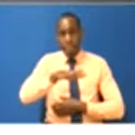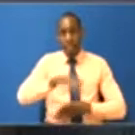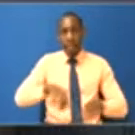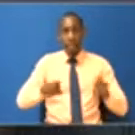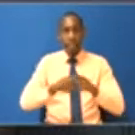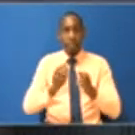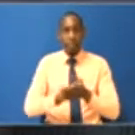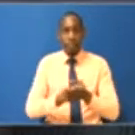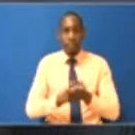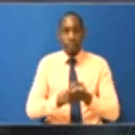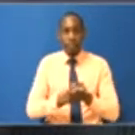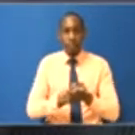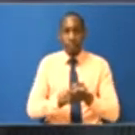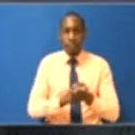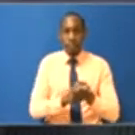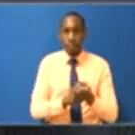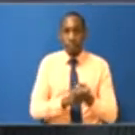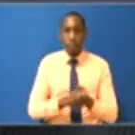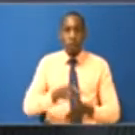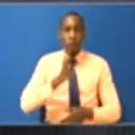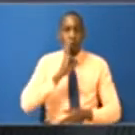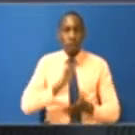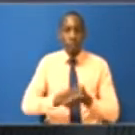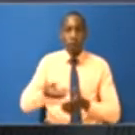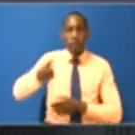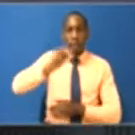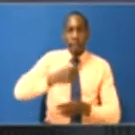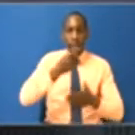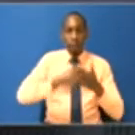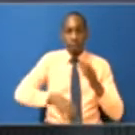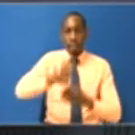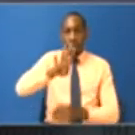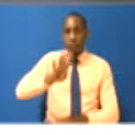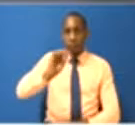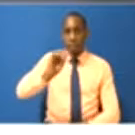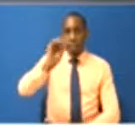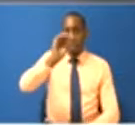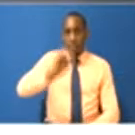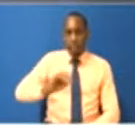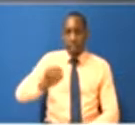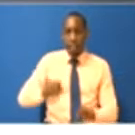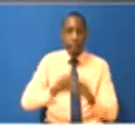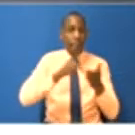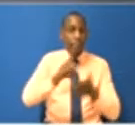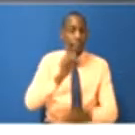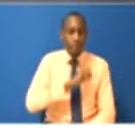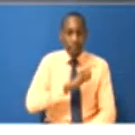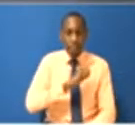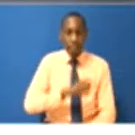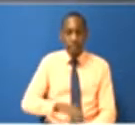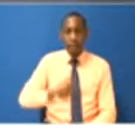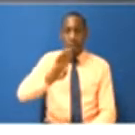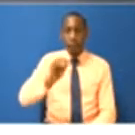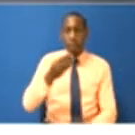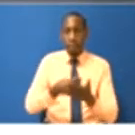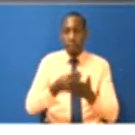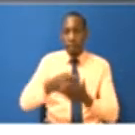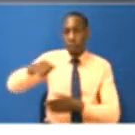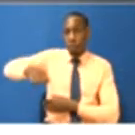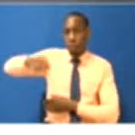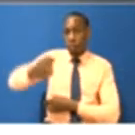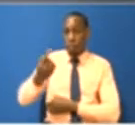whose water has been increased today by 40 percent was already paying you know 40 shillings per